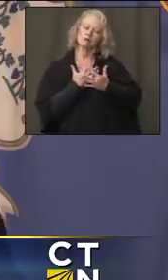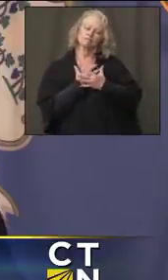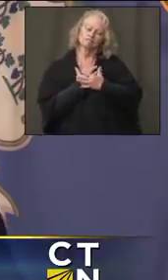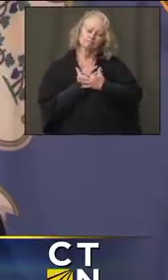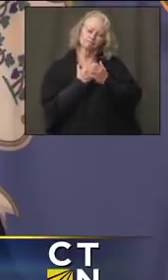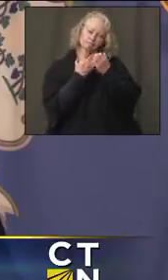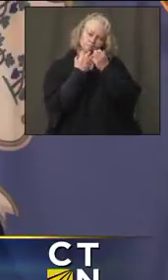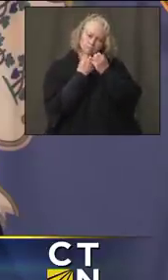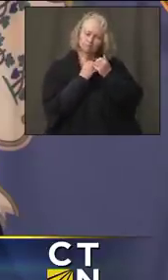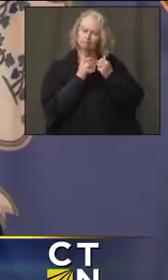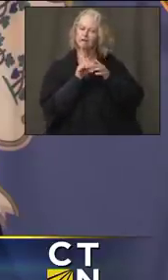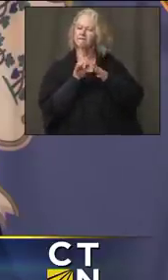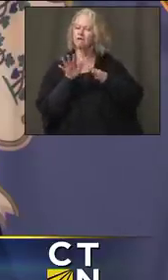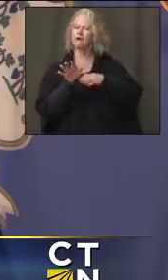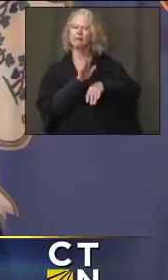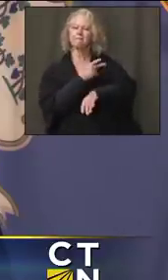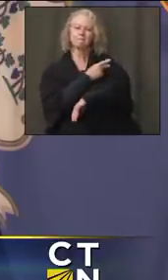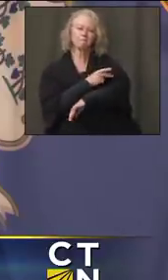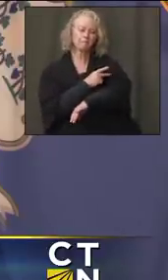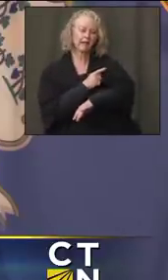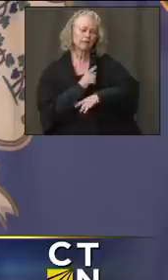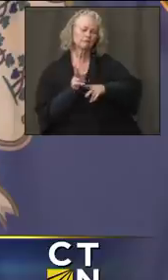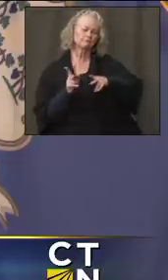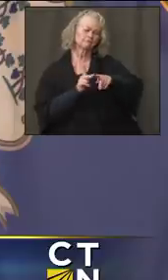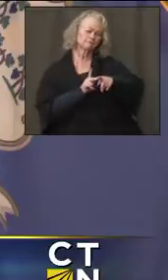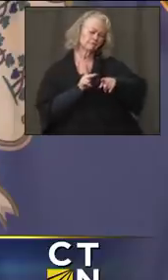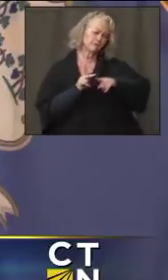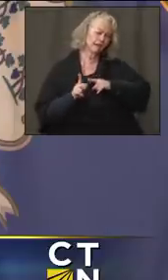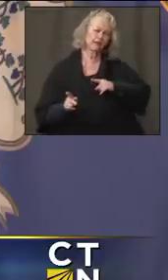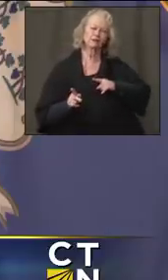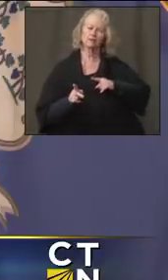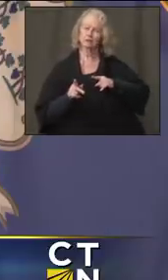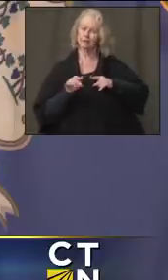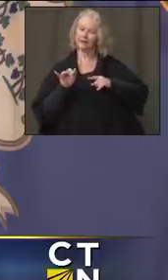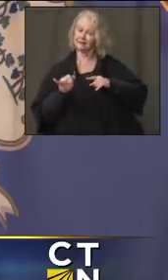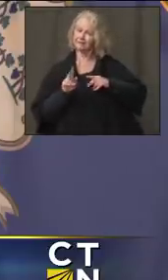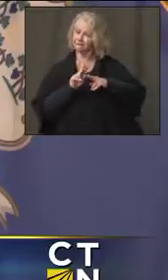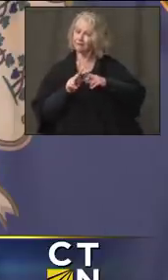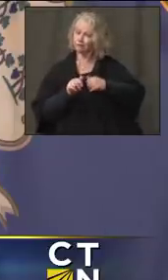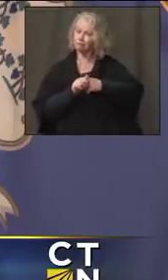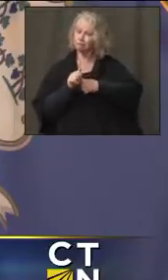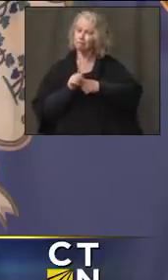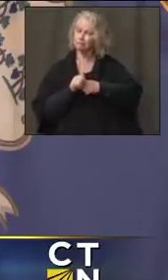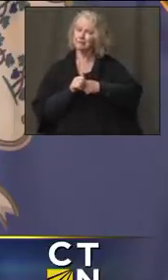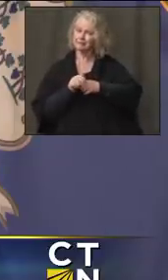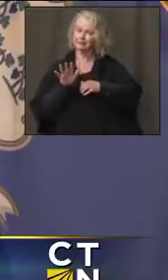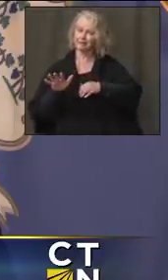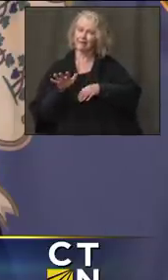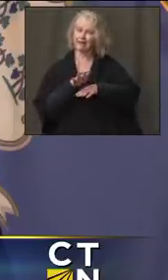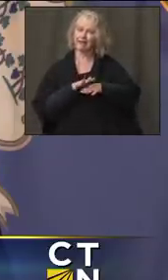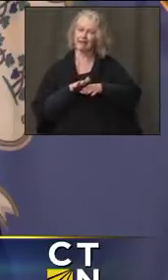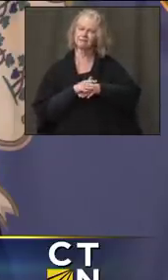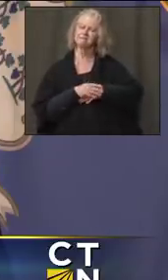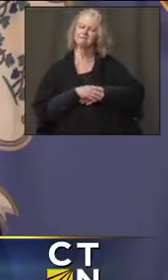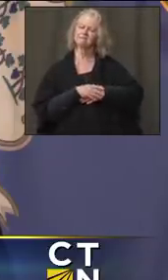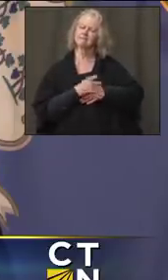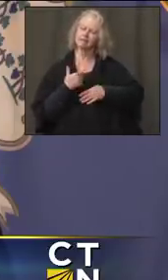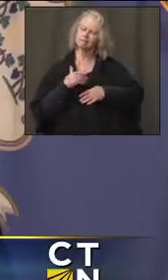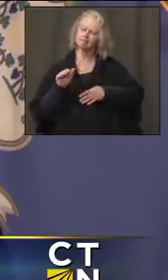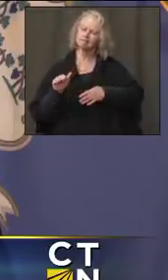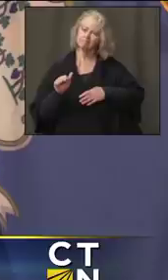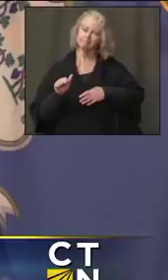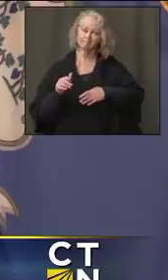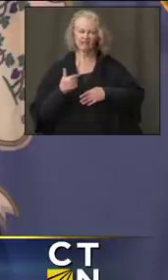not to mention the professionalism that they bring into a very risky environment. And I just reminded them that I